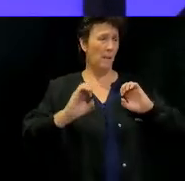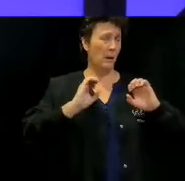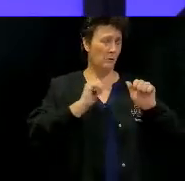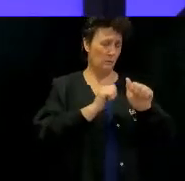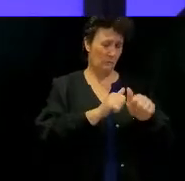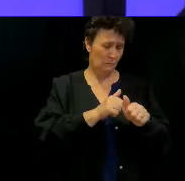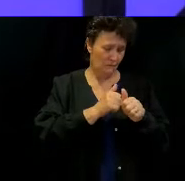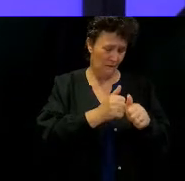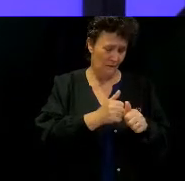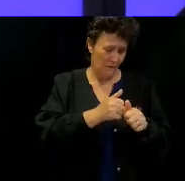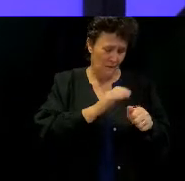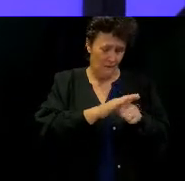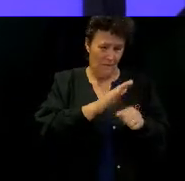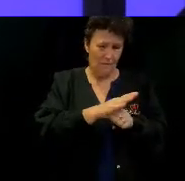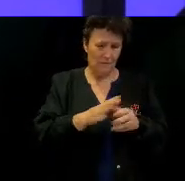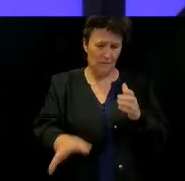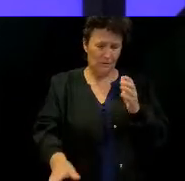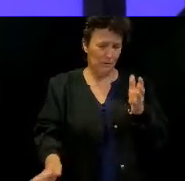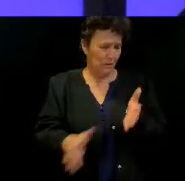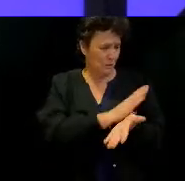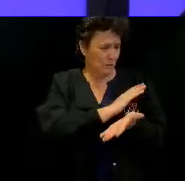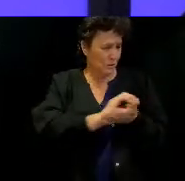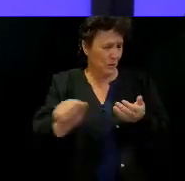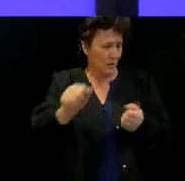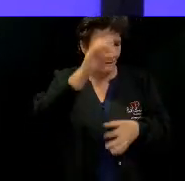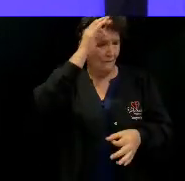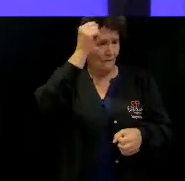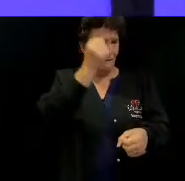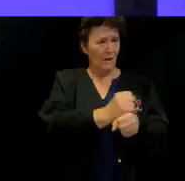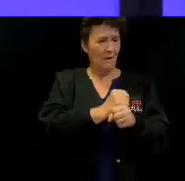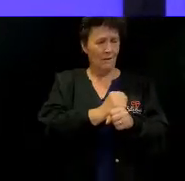faith, our confidence in God.